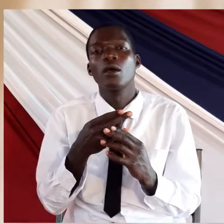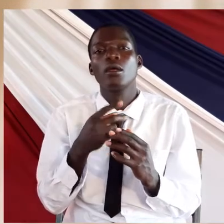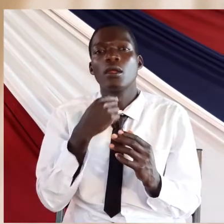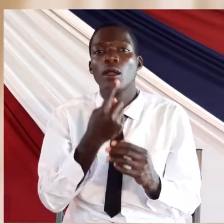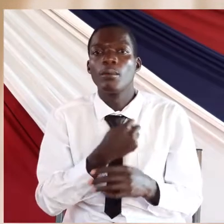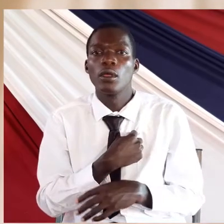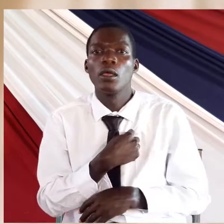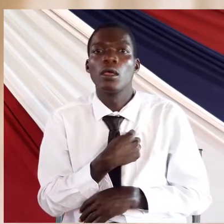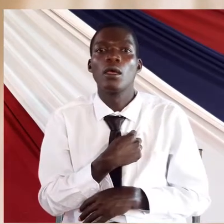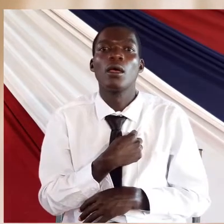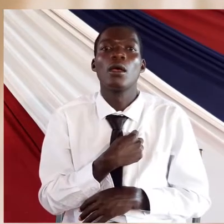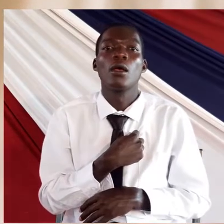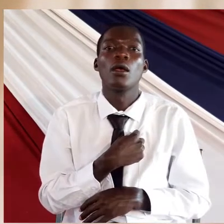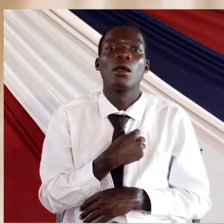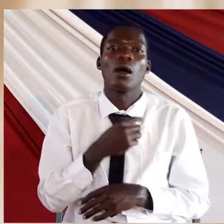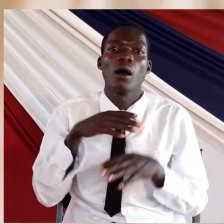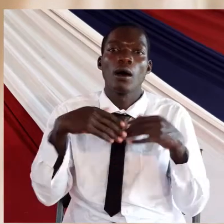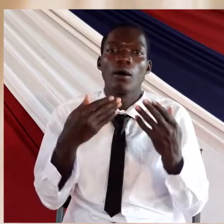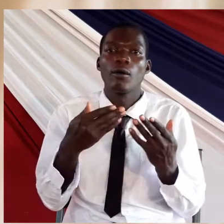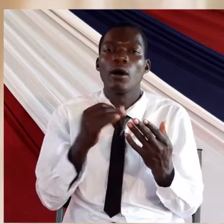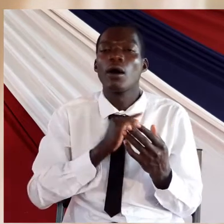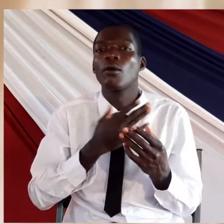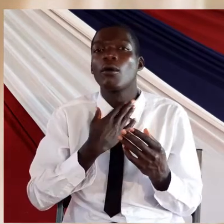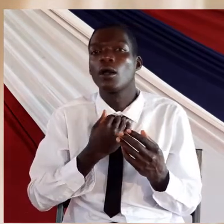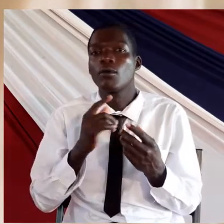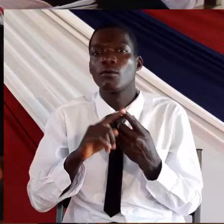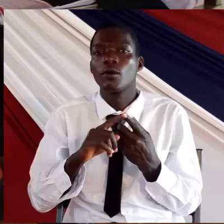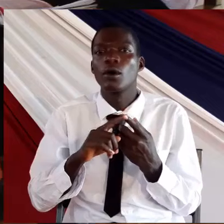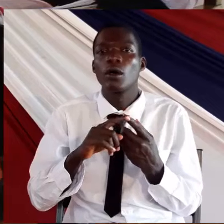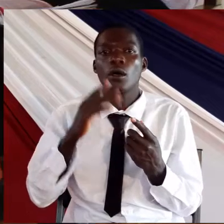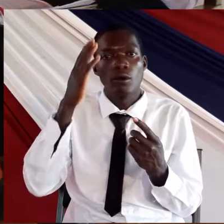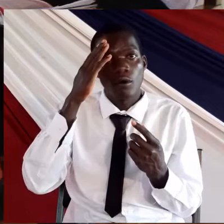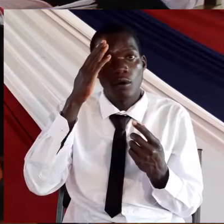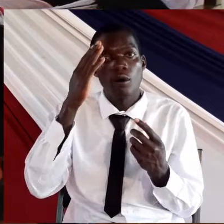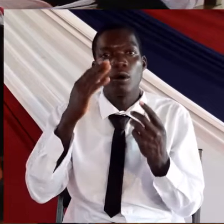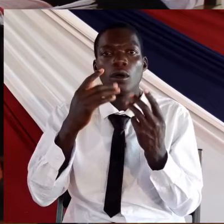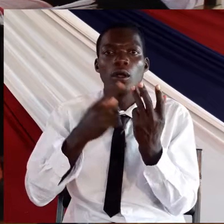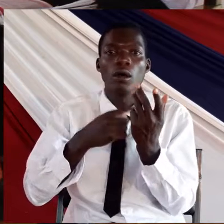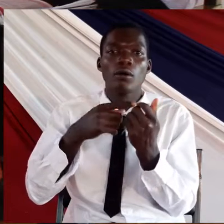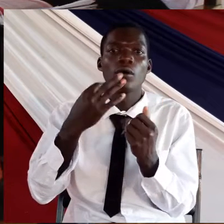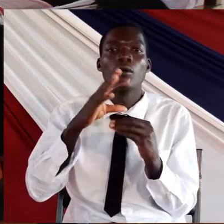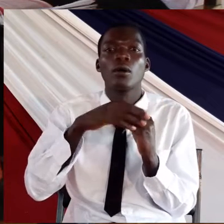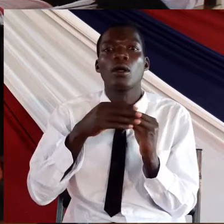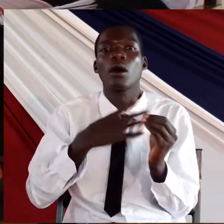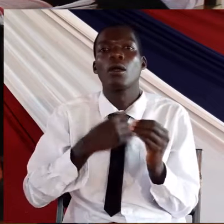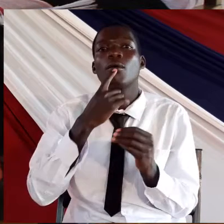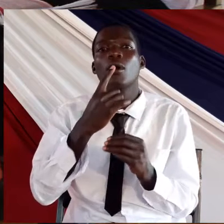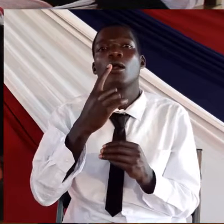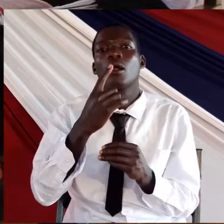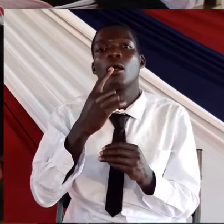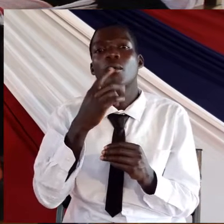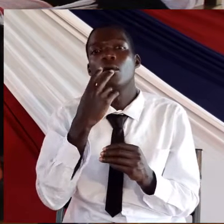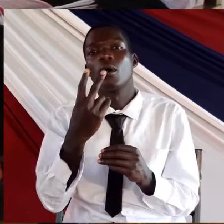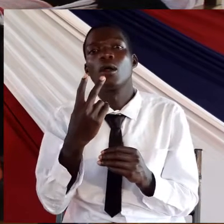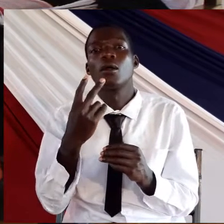tell me, get this money. Yes. I would utterly reject it. So if you want to do a counterfeit, it has to be denominations of 100, 500,